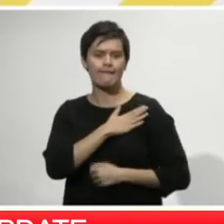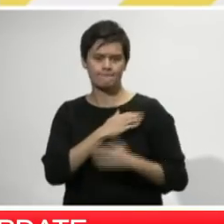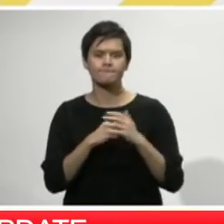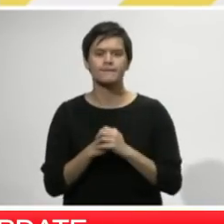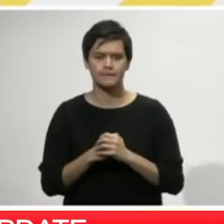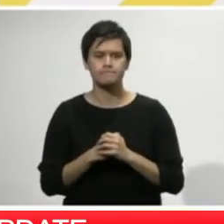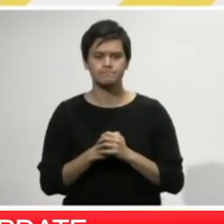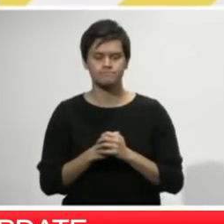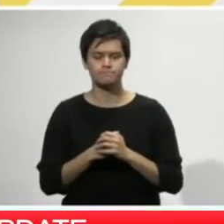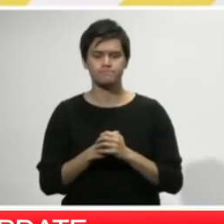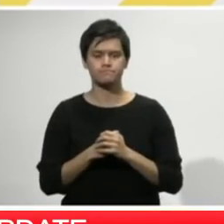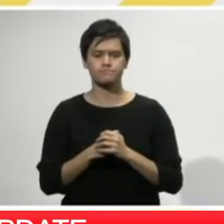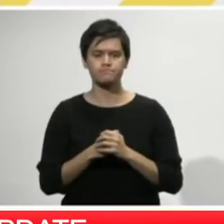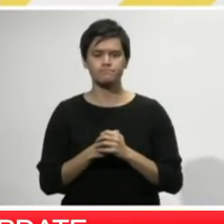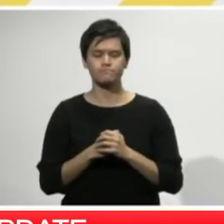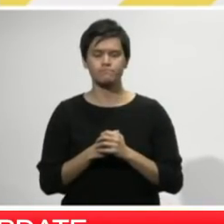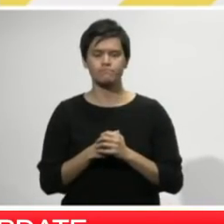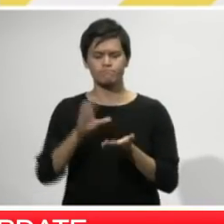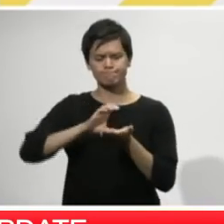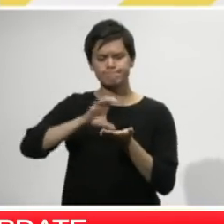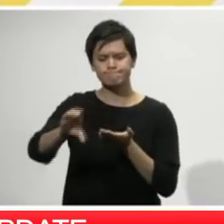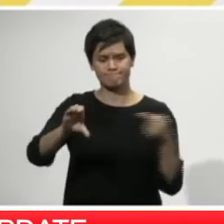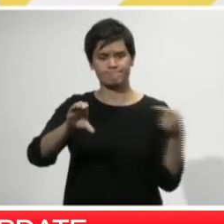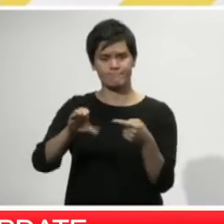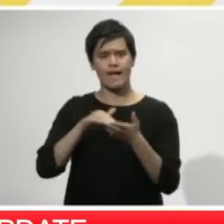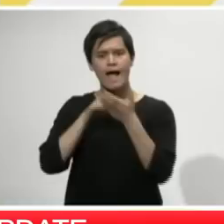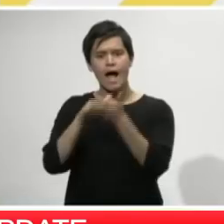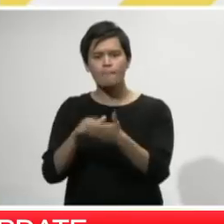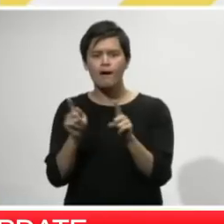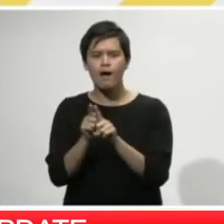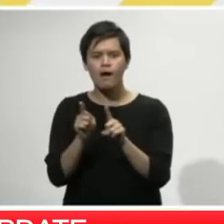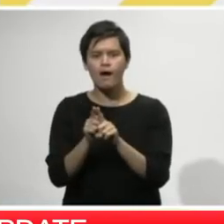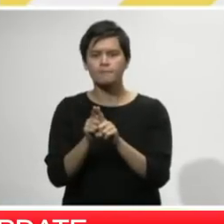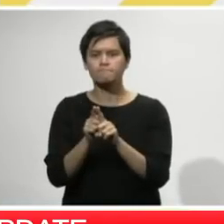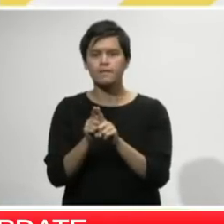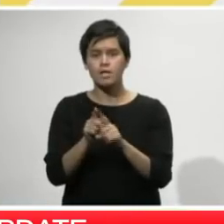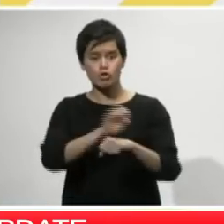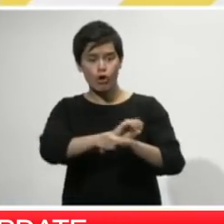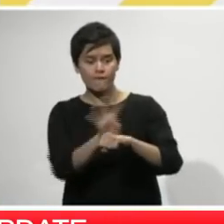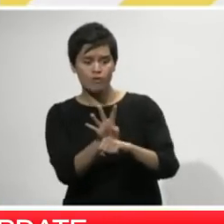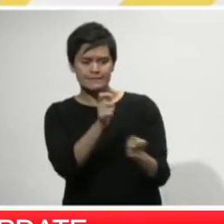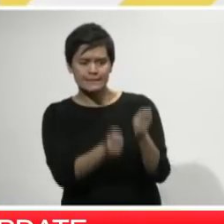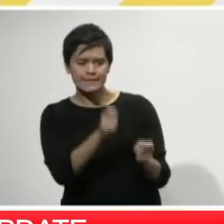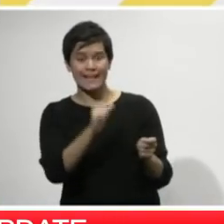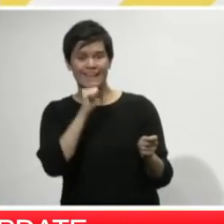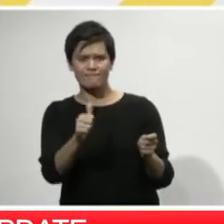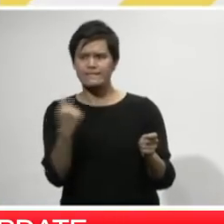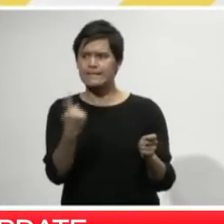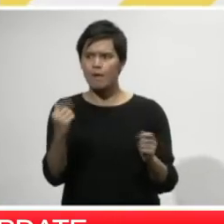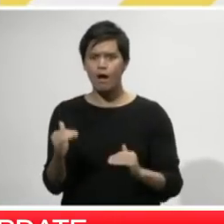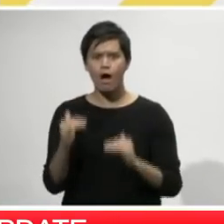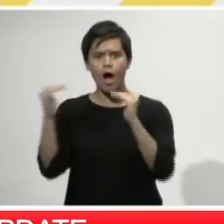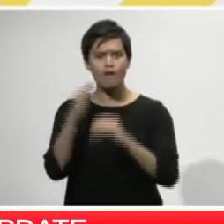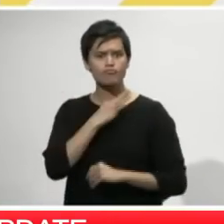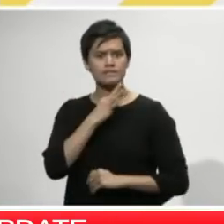by the Ministry of Health. The investment has also helped to facilitate priority access to COVID-19 testing for vulnerable whānau, such